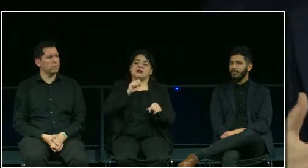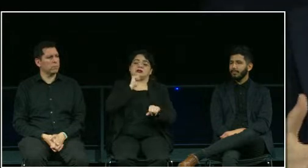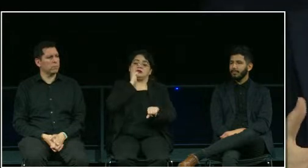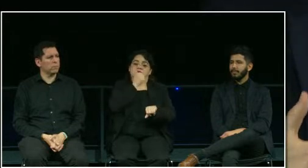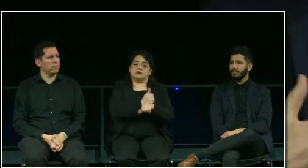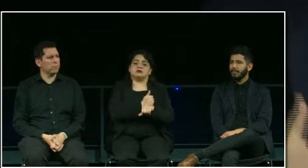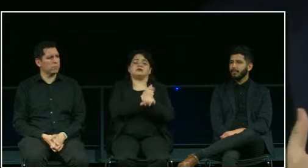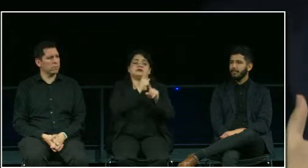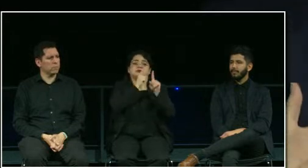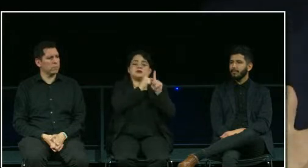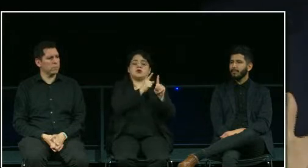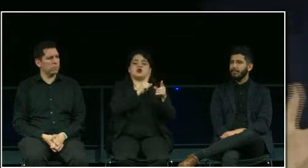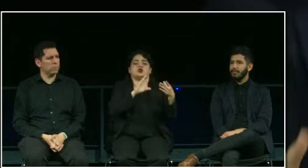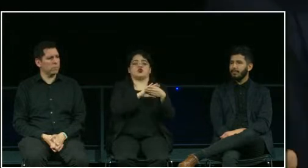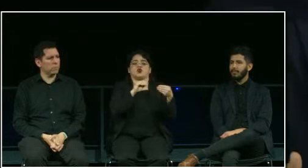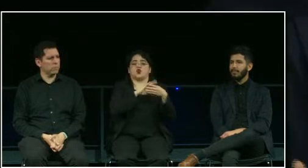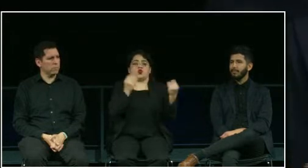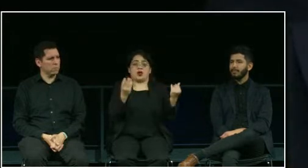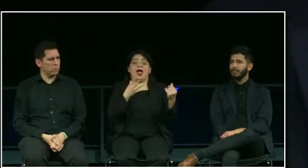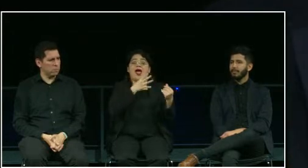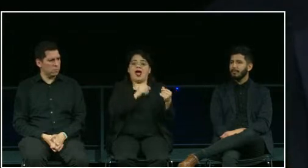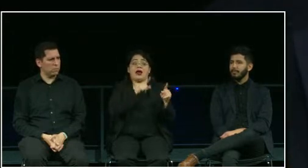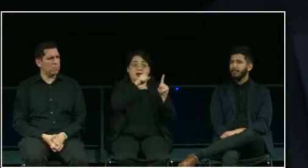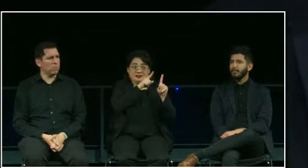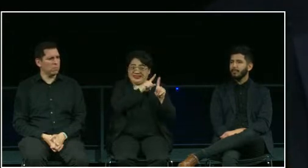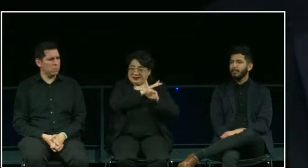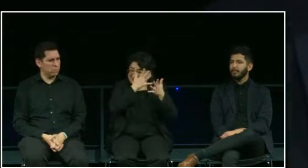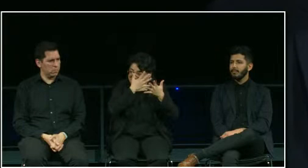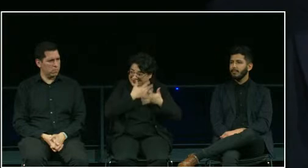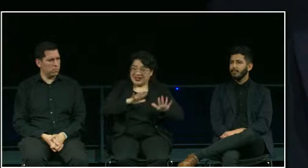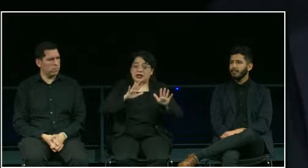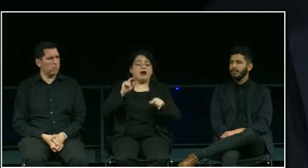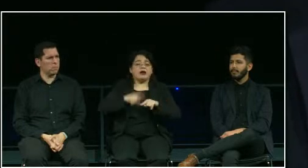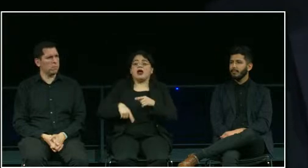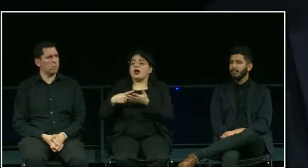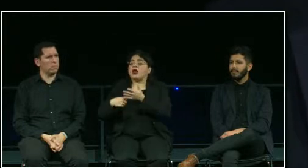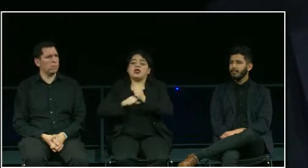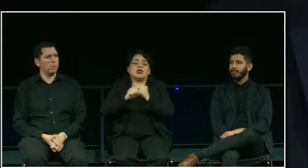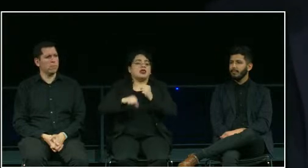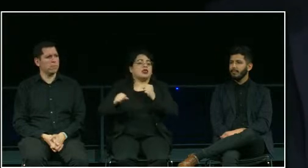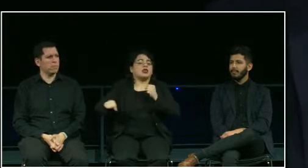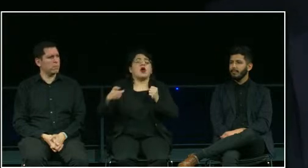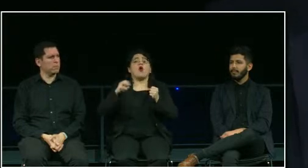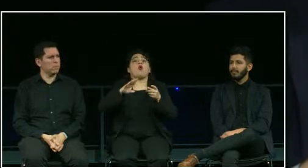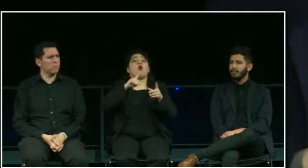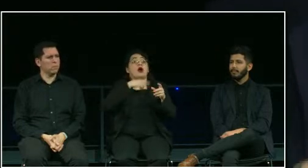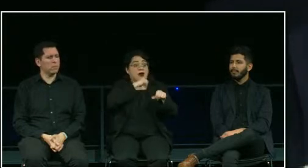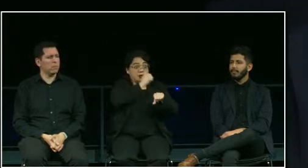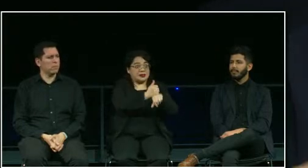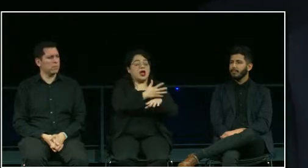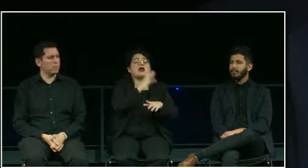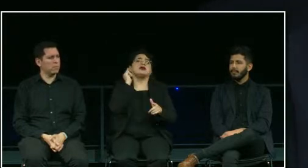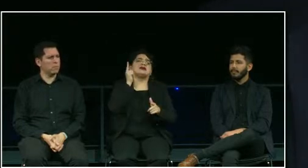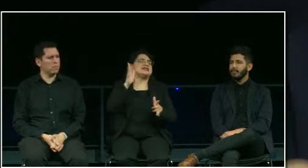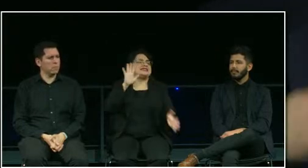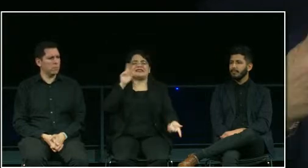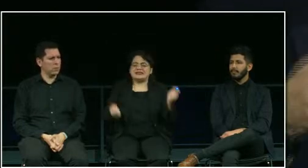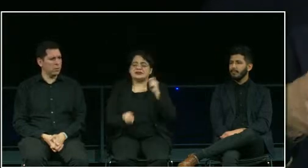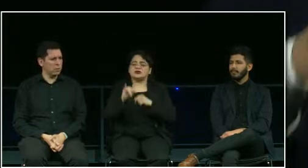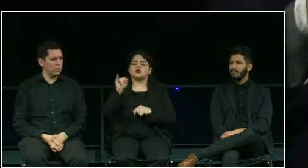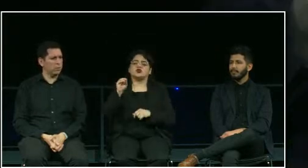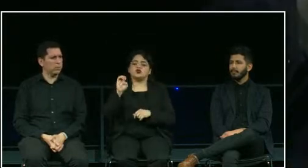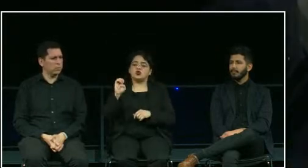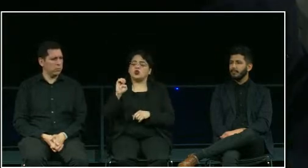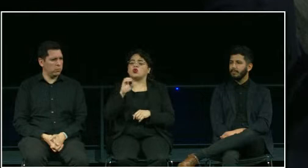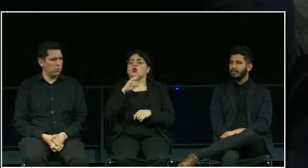we wanted the story to be and then make that movie. We didn't have the time to iterate that we might. And there was Joel and me and